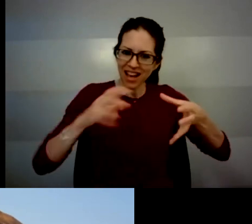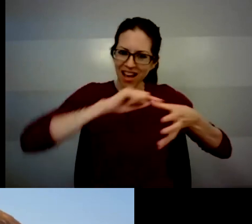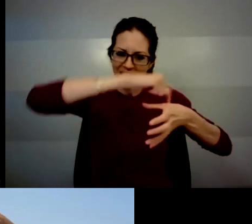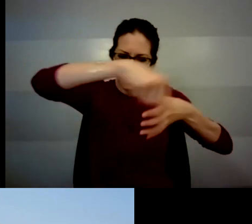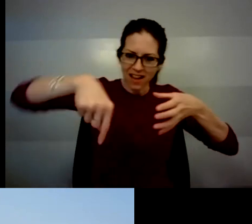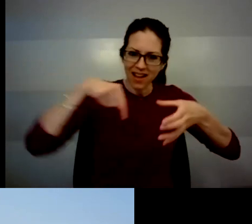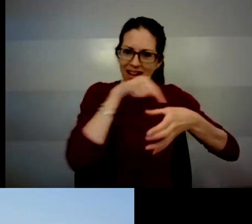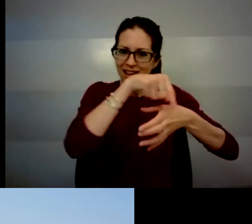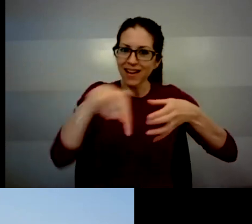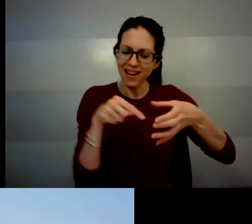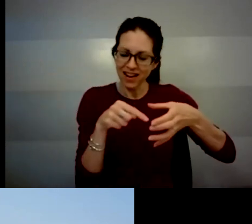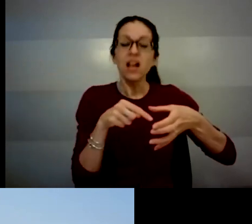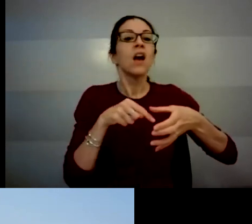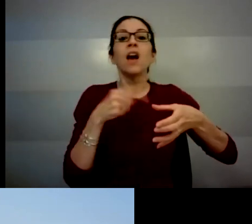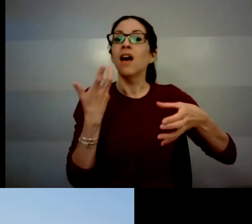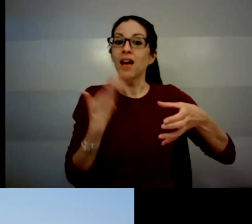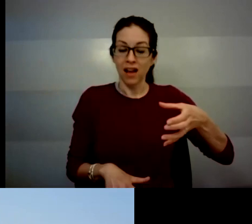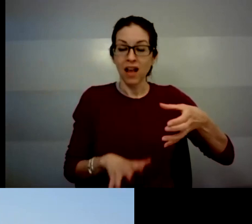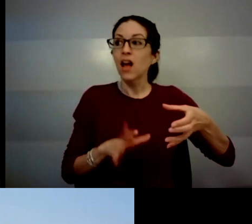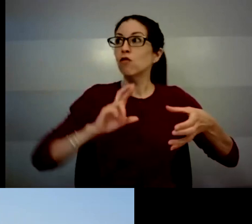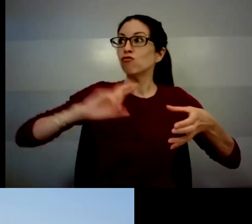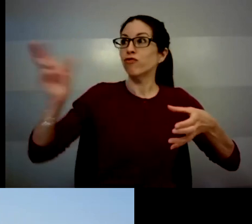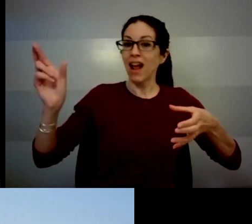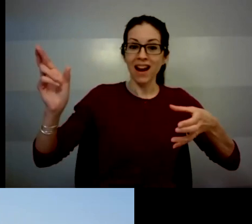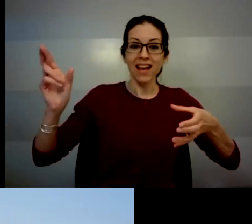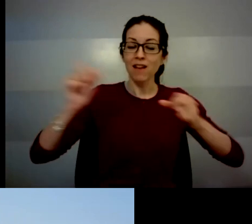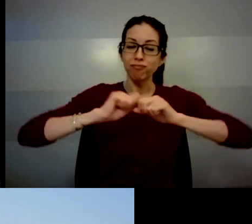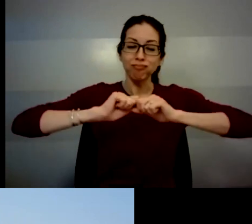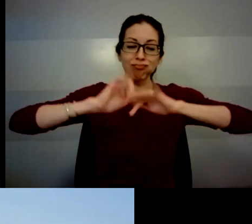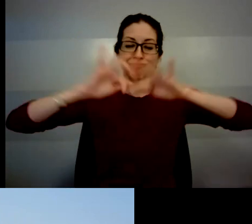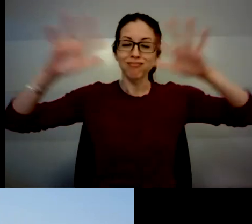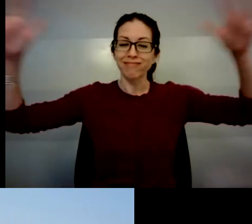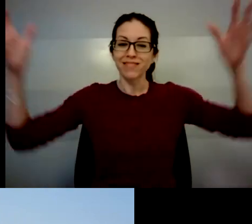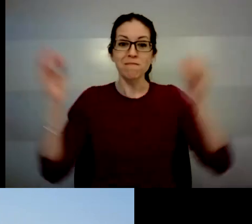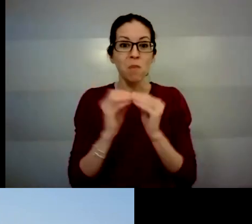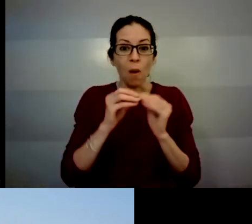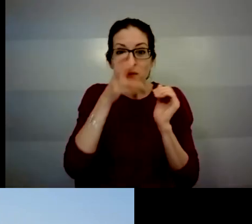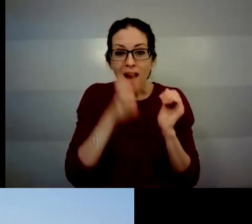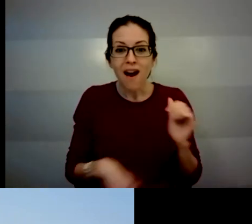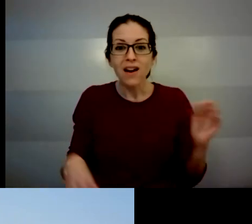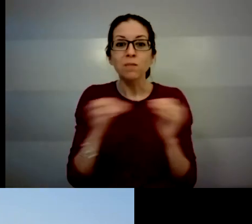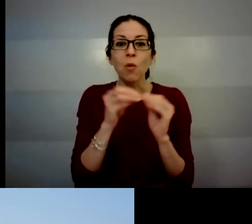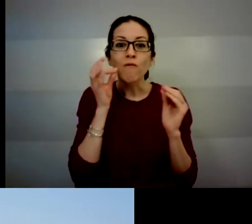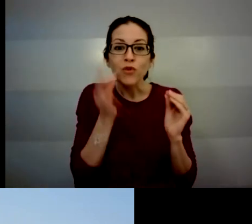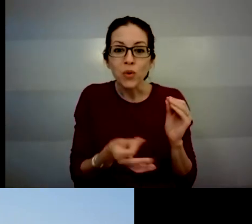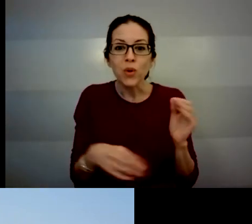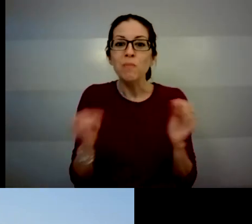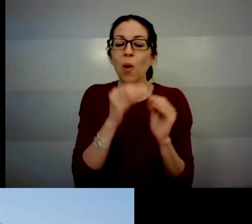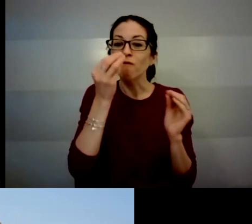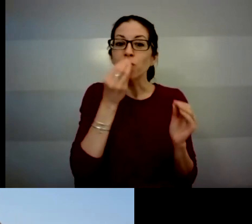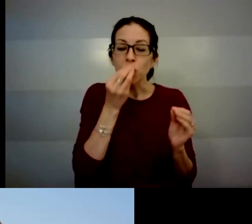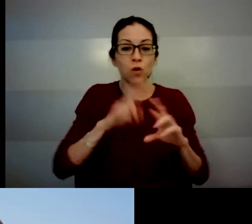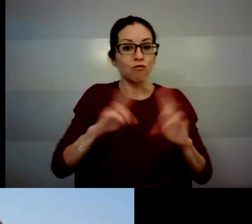North America when we have these like massive explosions in insects and fruits and food. And those big explosions